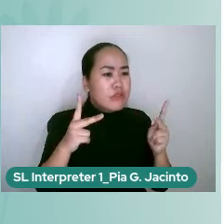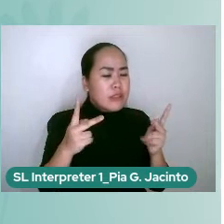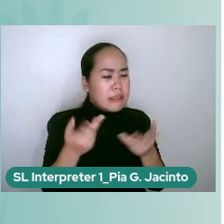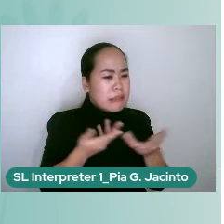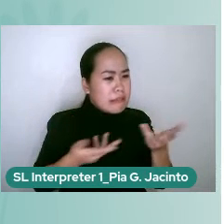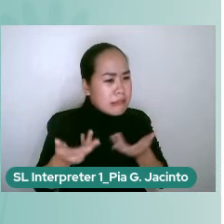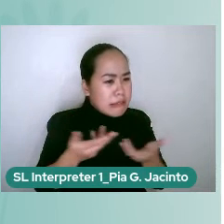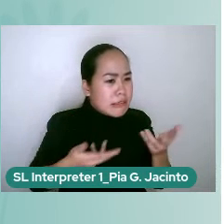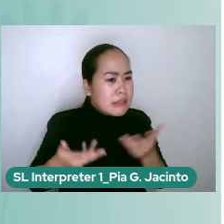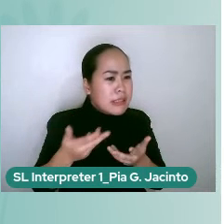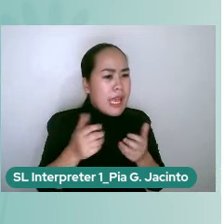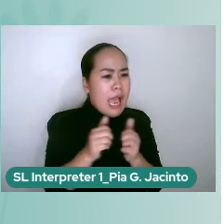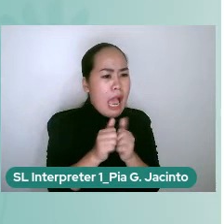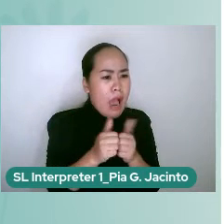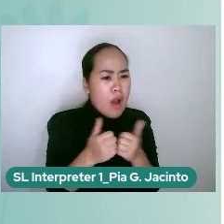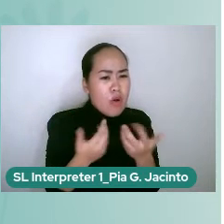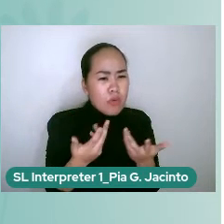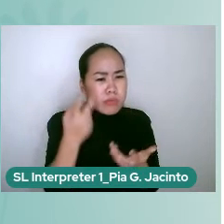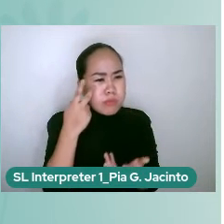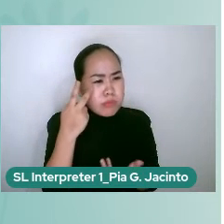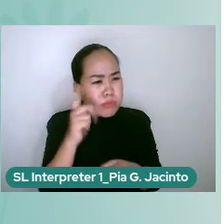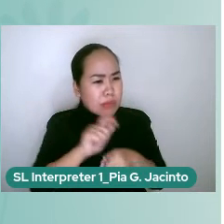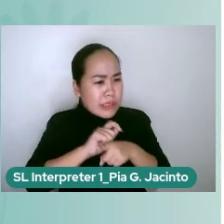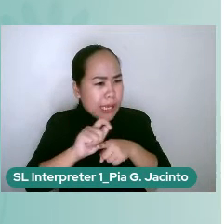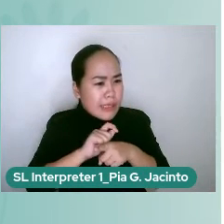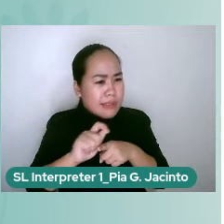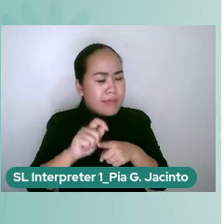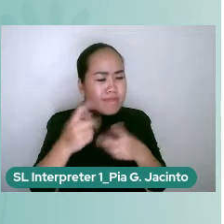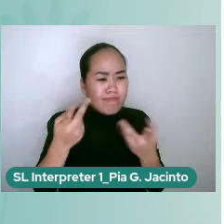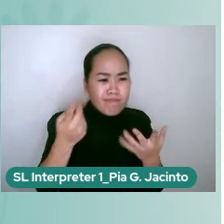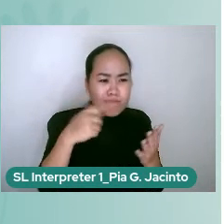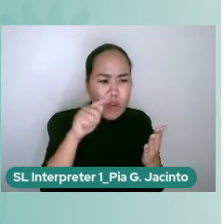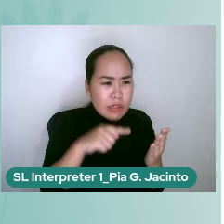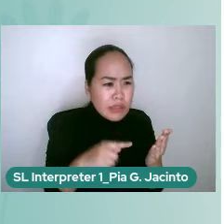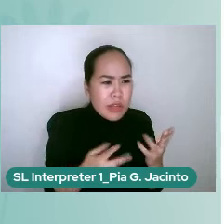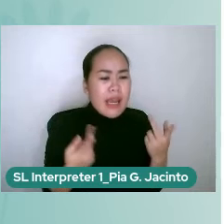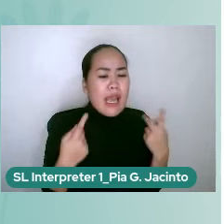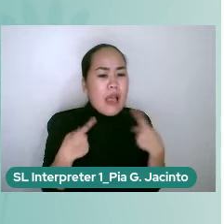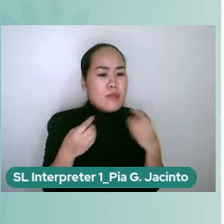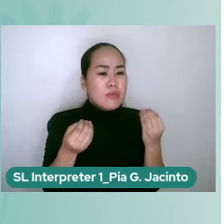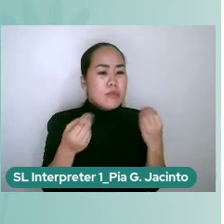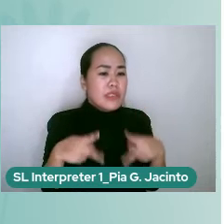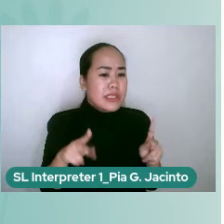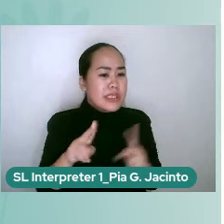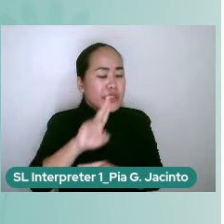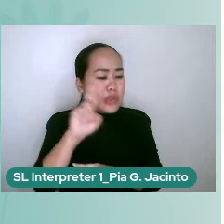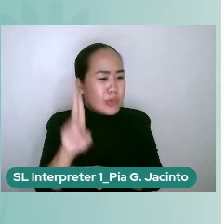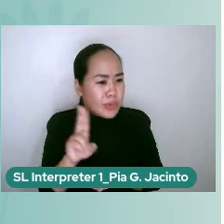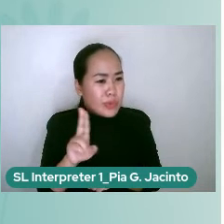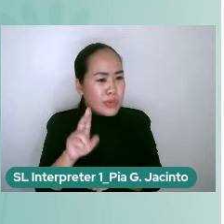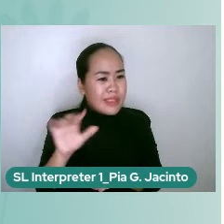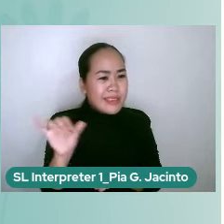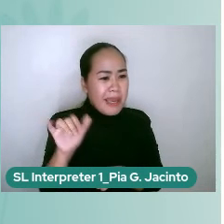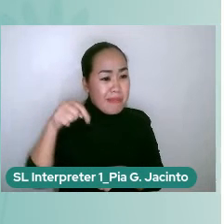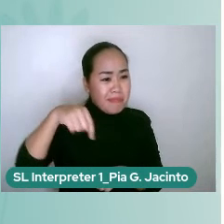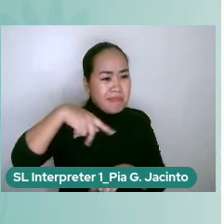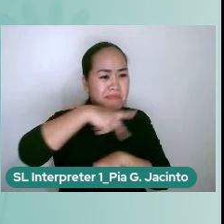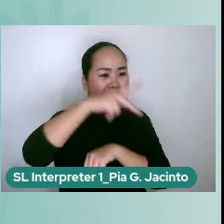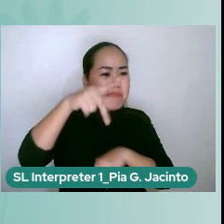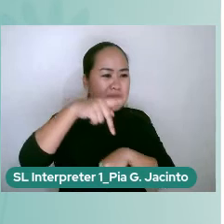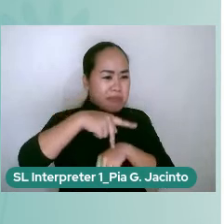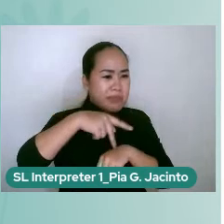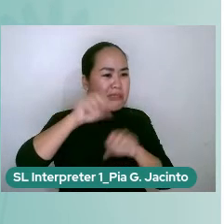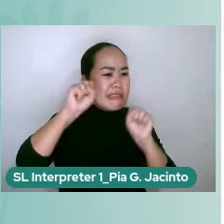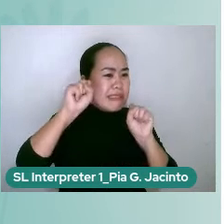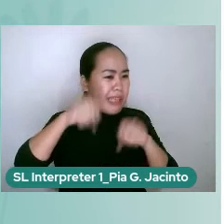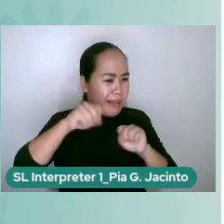training, for monitoring of impact? This is a unique opportunity in the Western Pacific, and the Philippines, again, can take a leading role